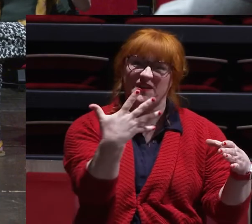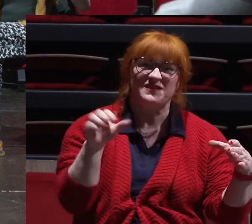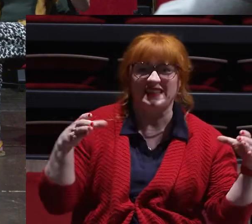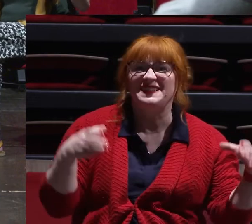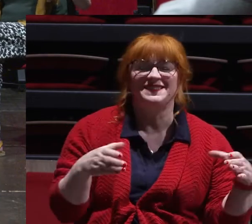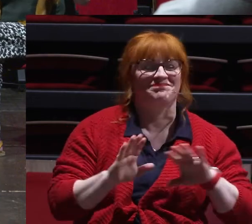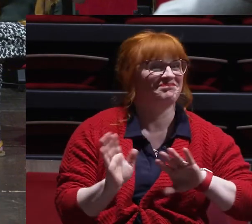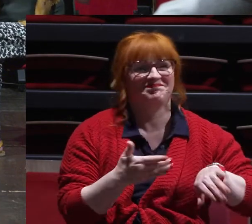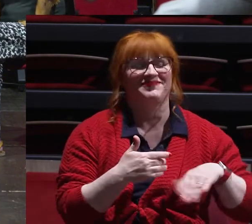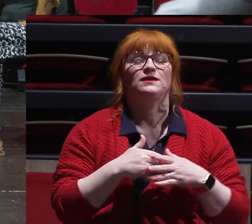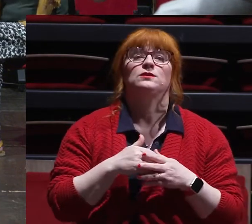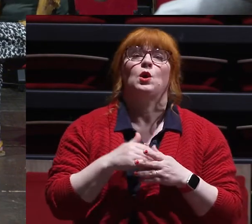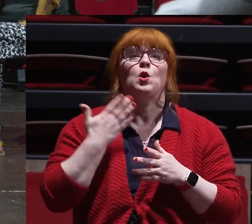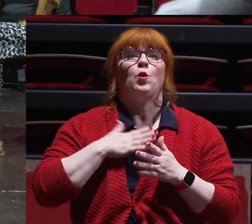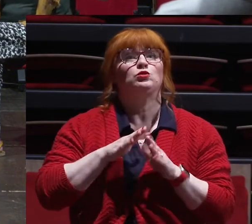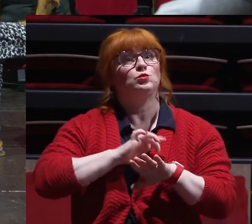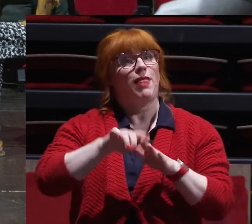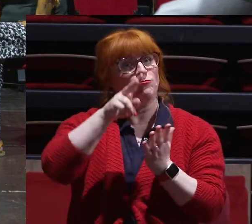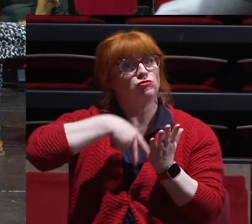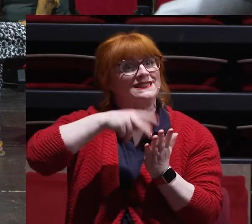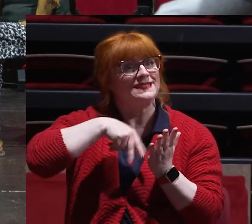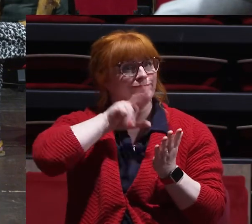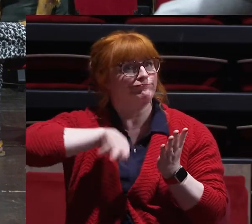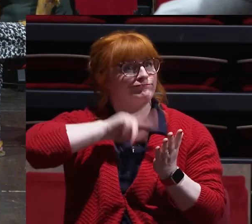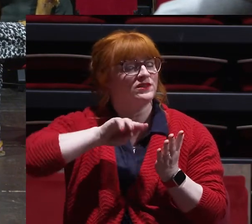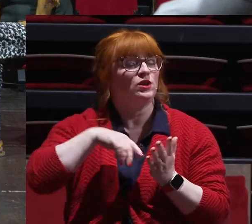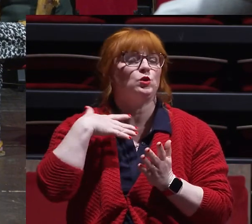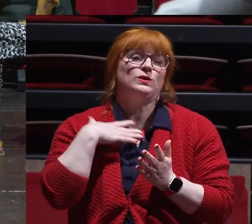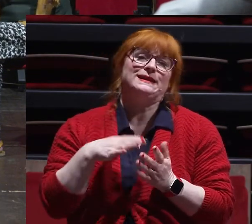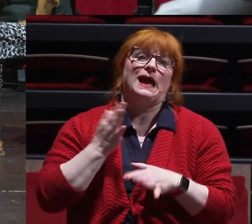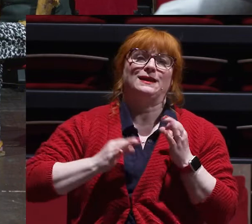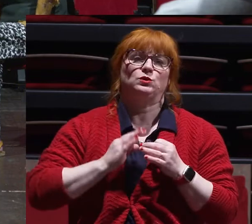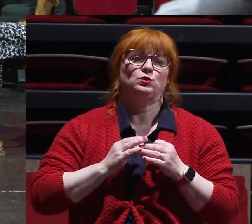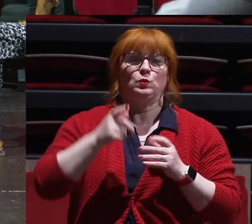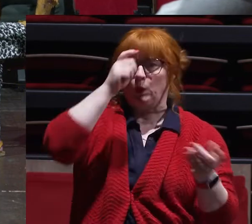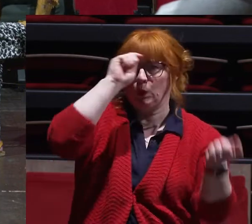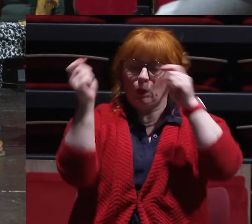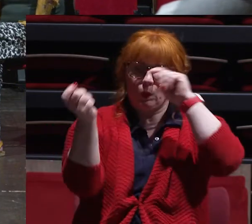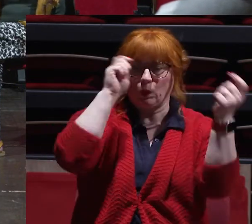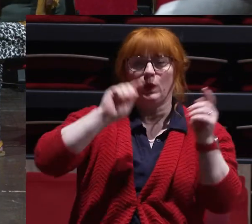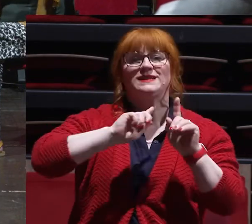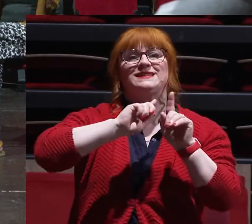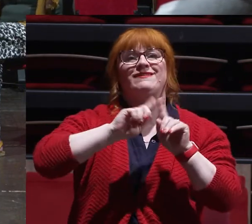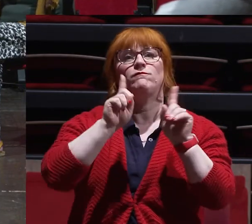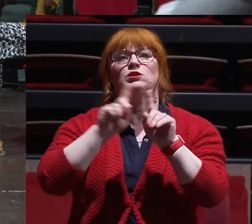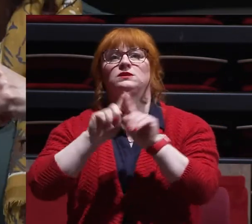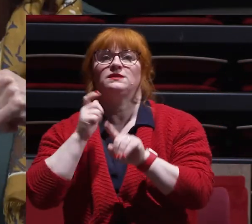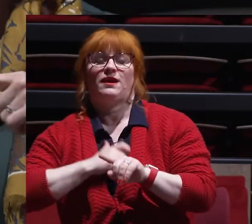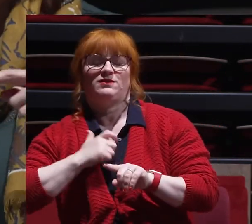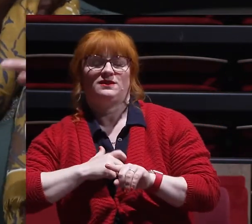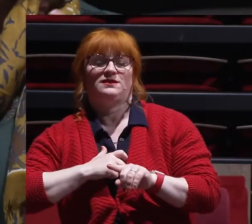So, you have 8 actors for a reading, or you have 10 actors if you're lucky for a reading. You have actors playing 2